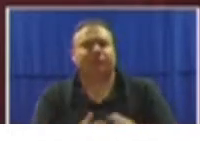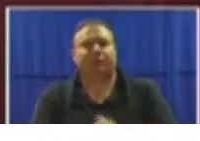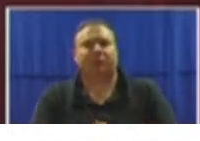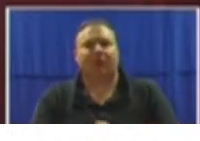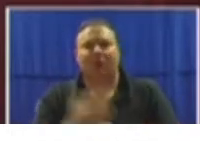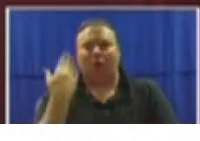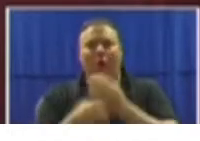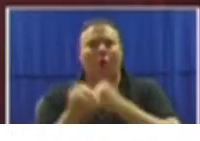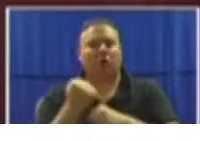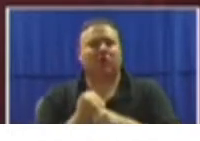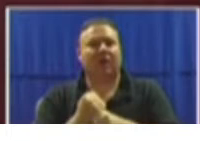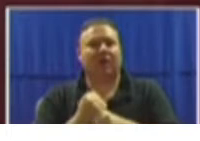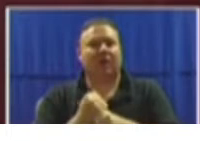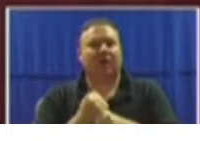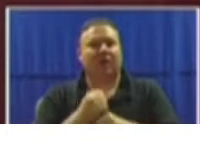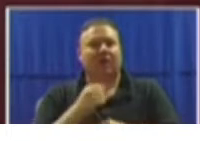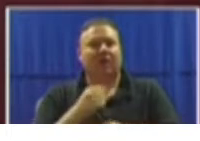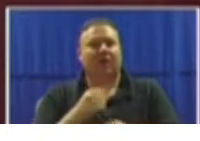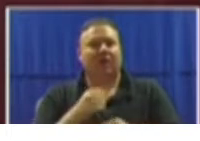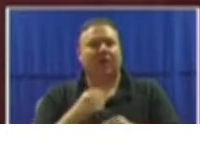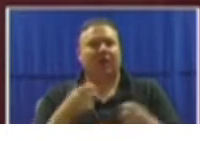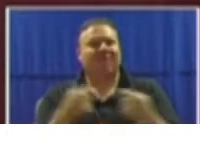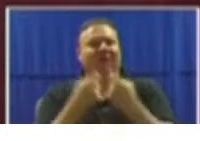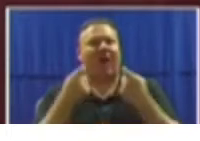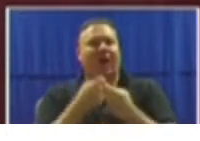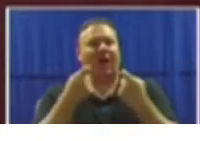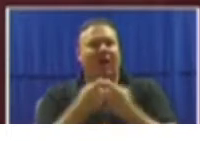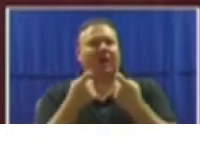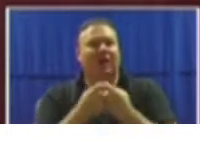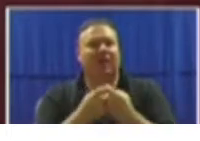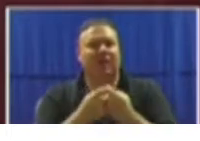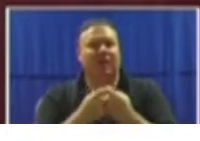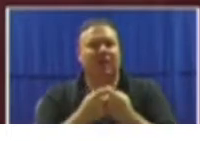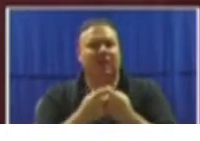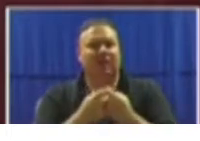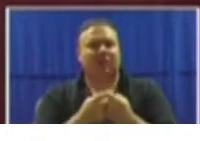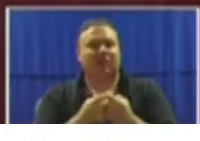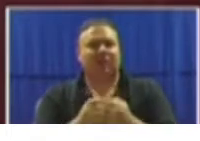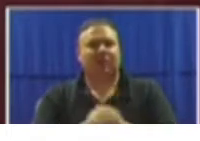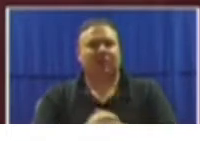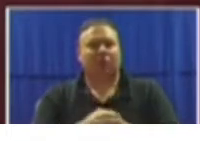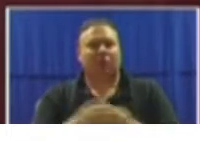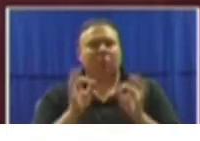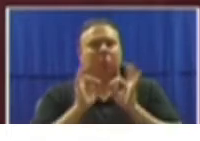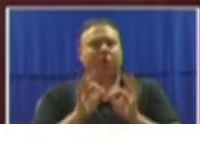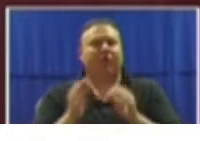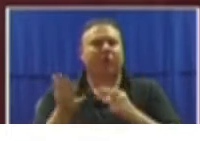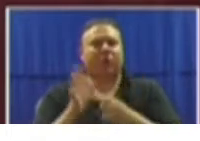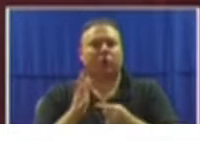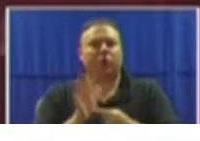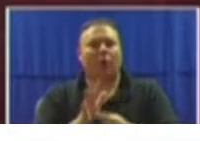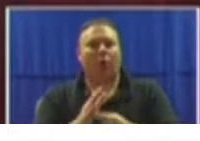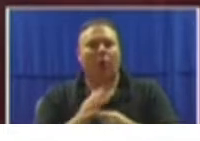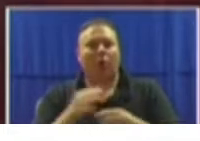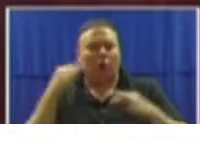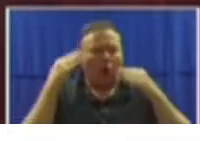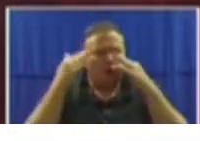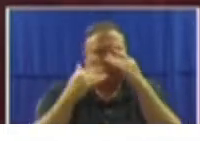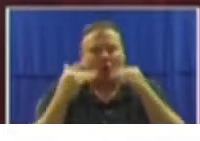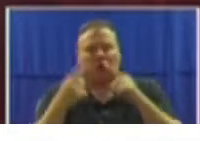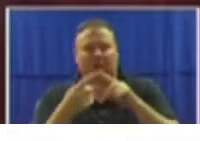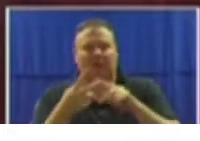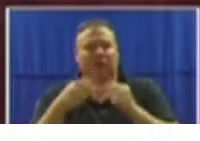worst domestic violence since the end of apartheid. It was a perfect storm of insurrection, conspiracy and